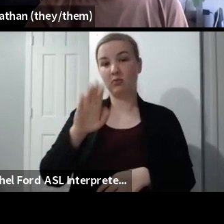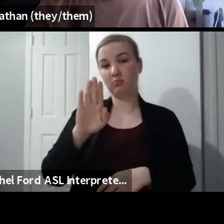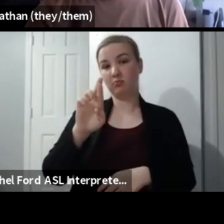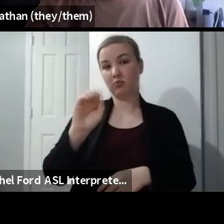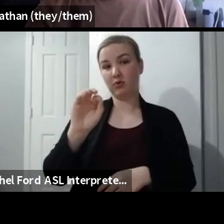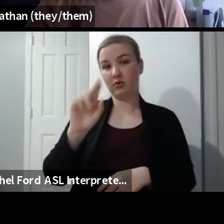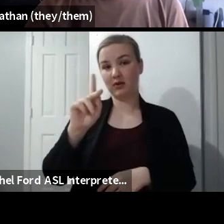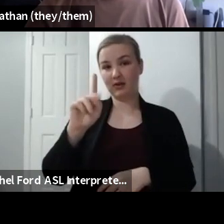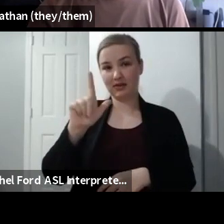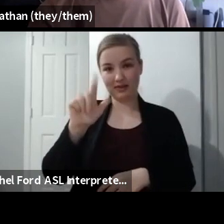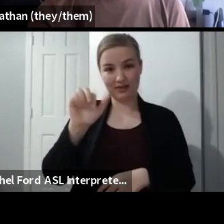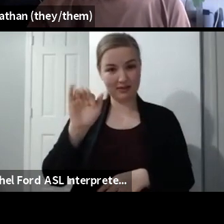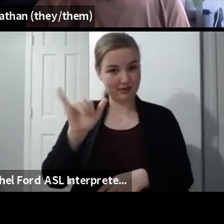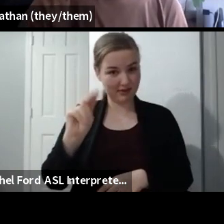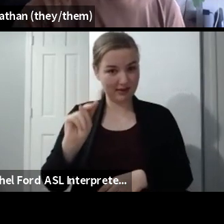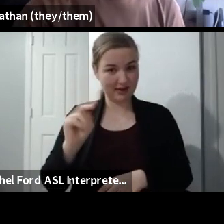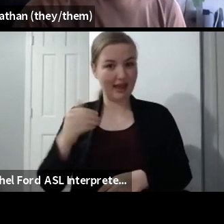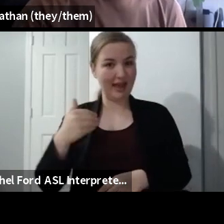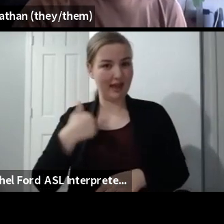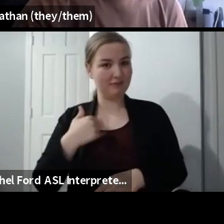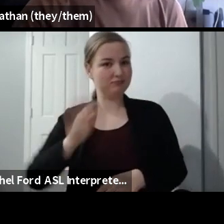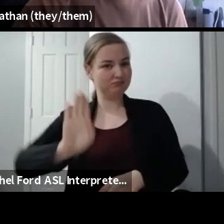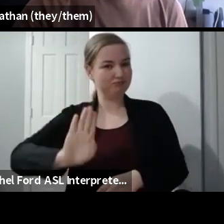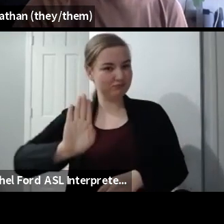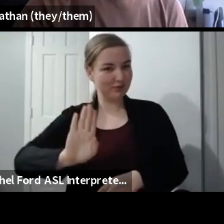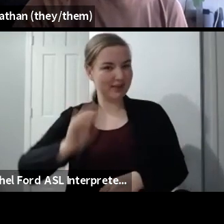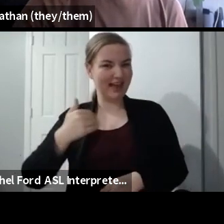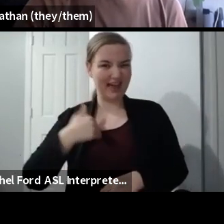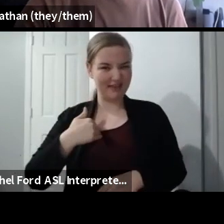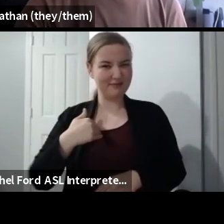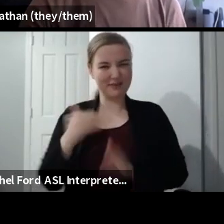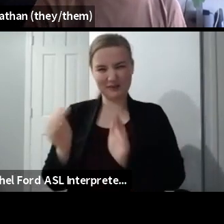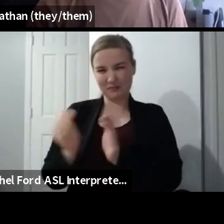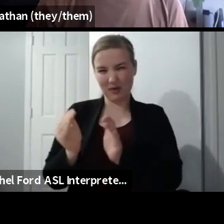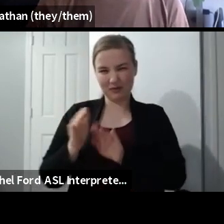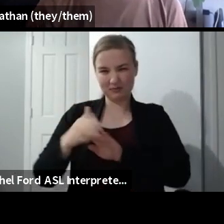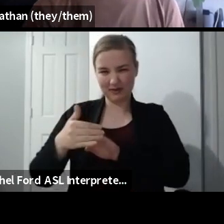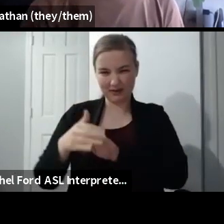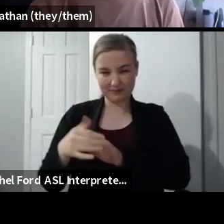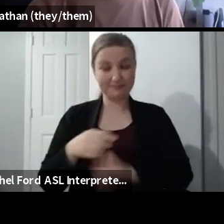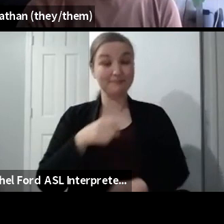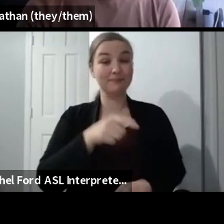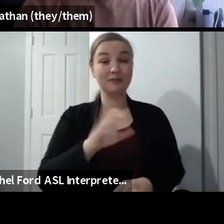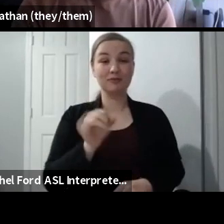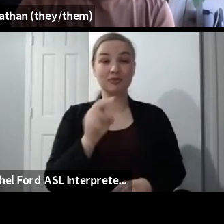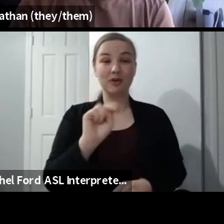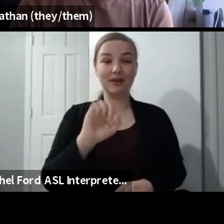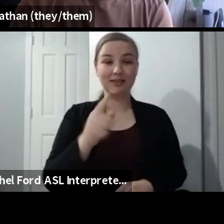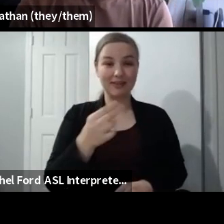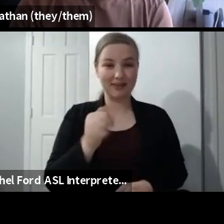go first, Jonathan, since we're using your line. Yeah,